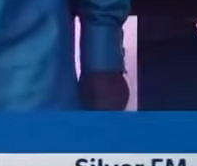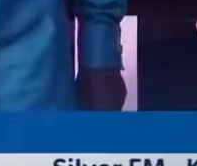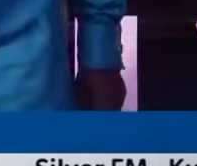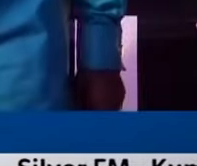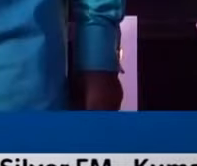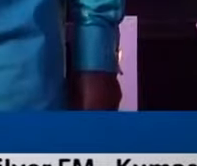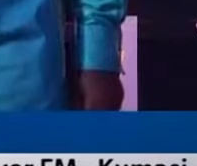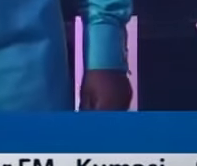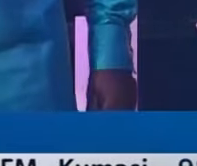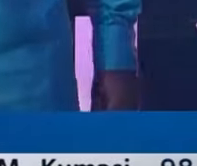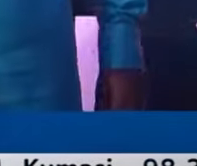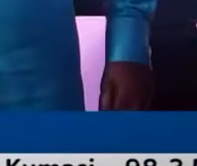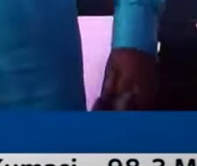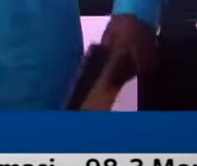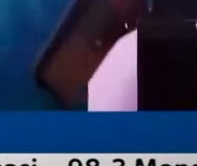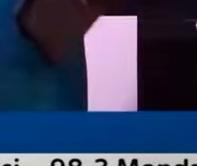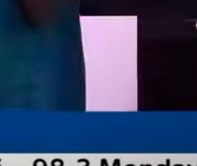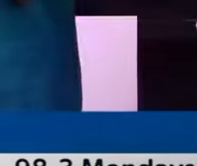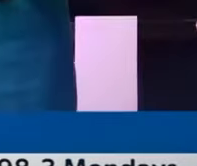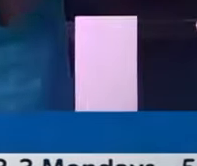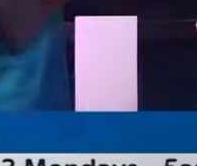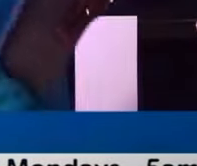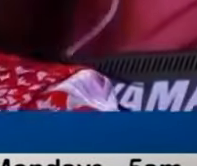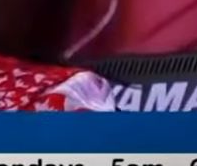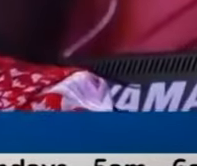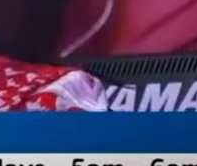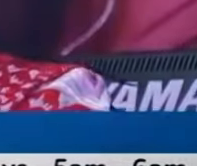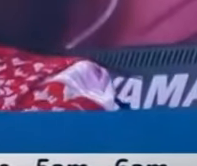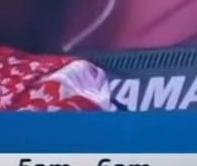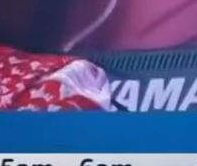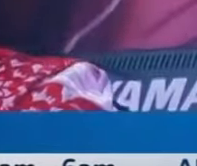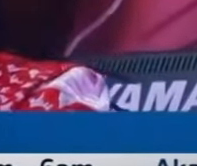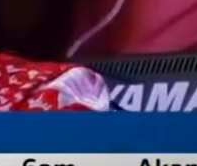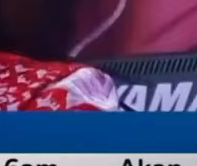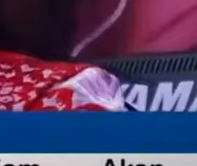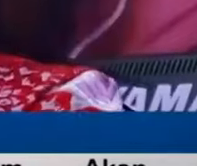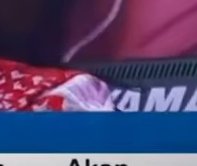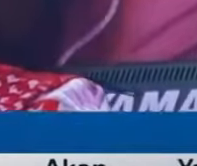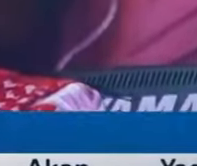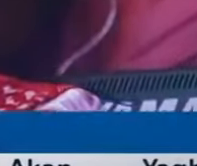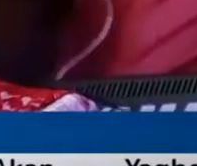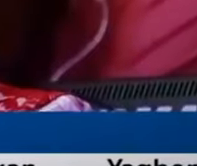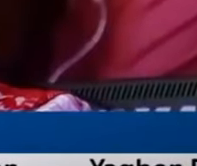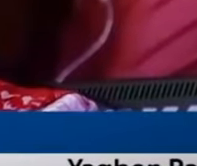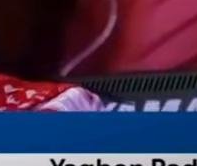statue became a huge mountain and filled the whole